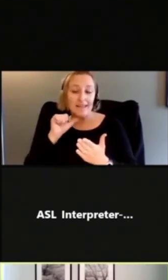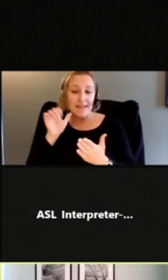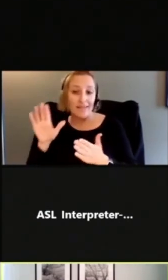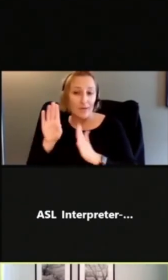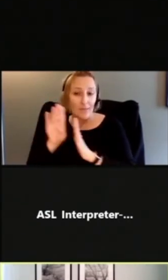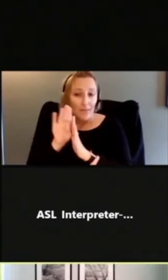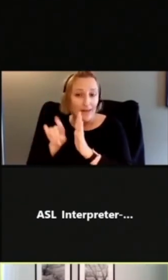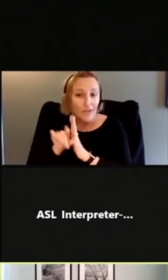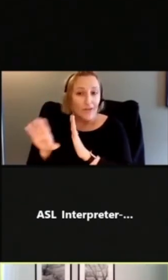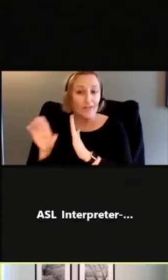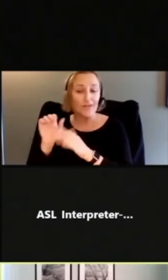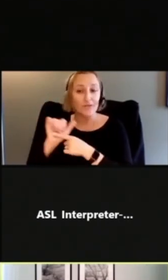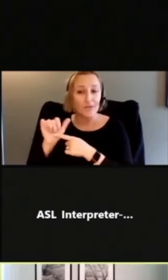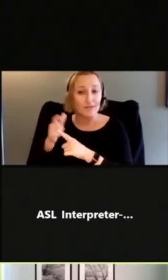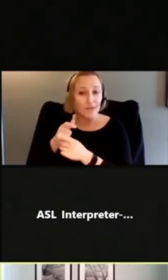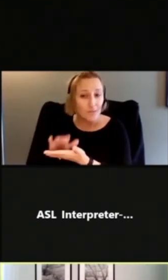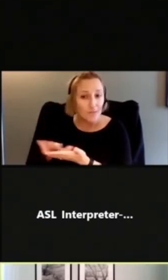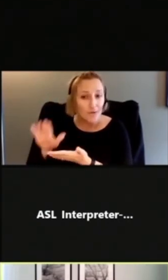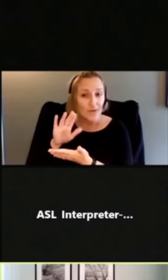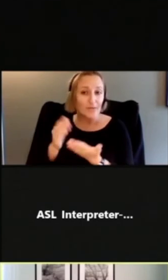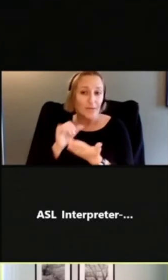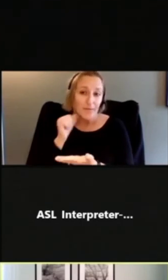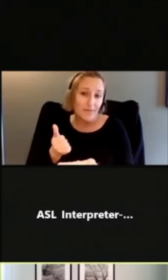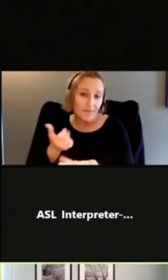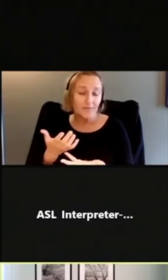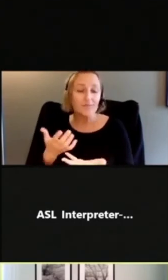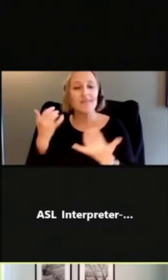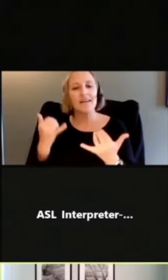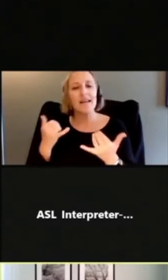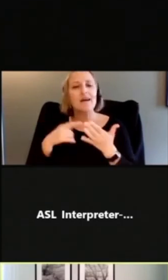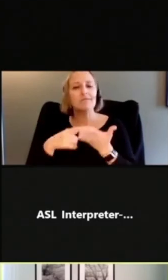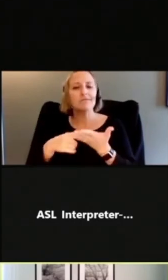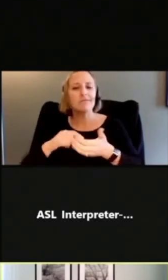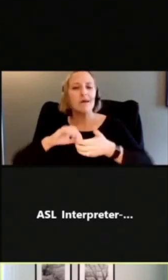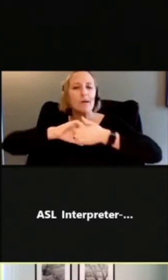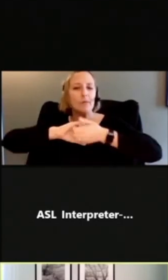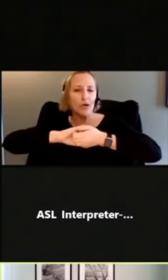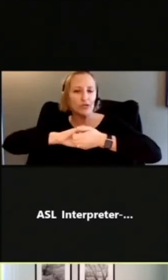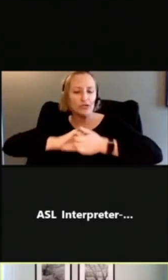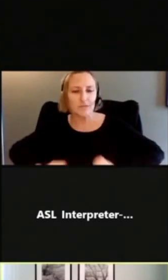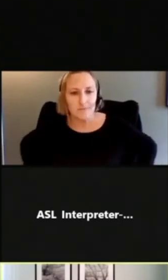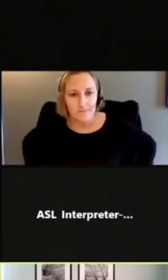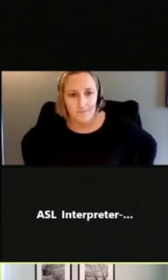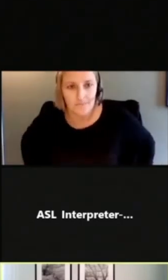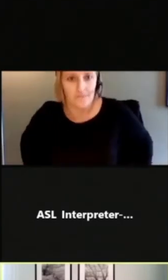college. So when we're talking again about partnerships, I think that there's a